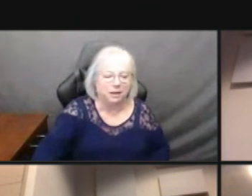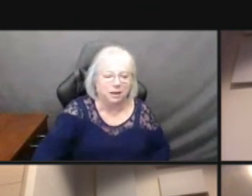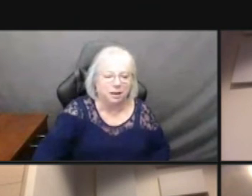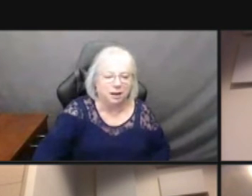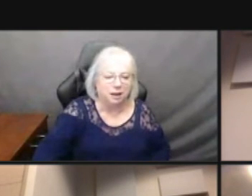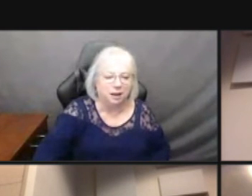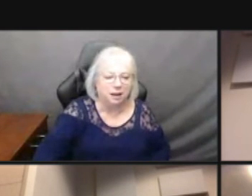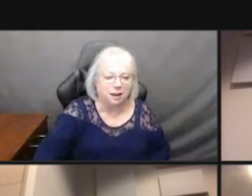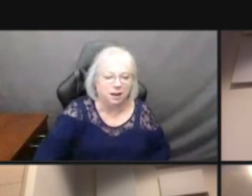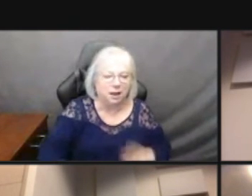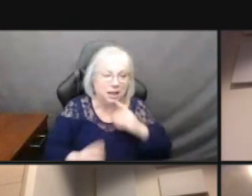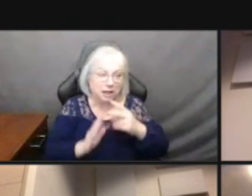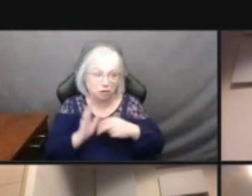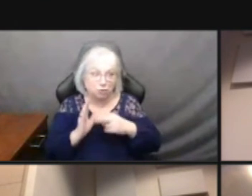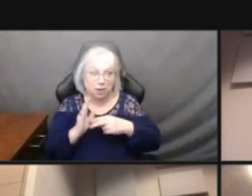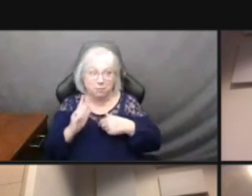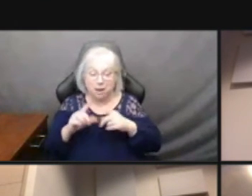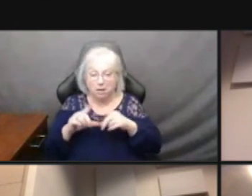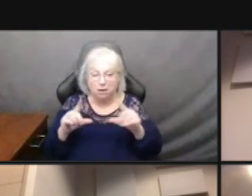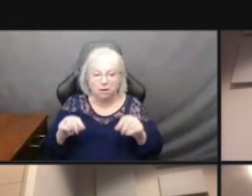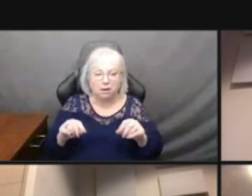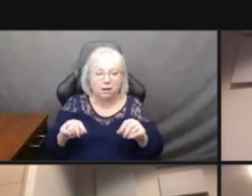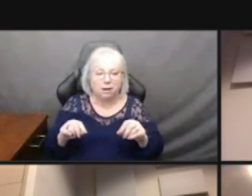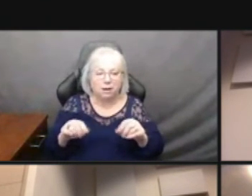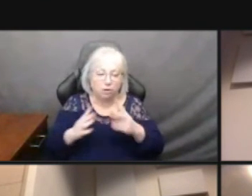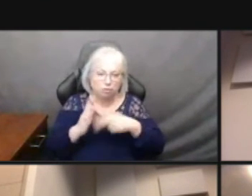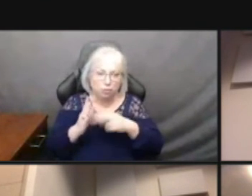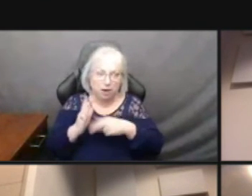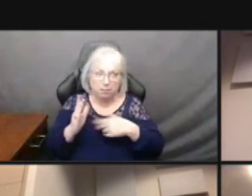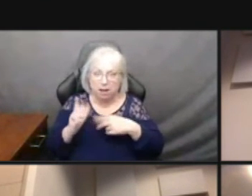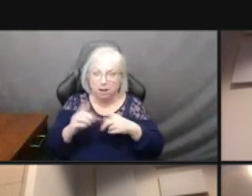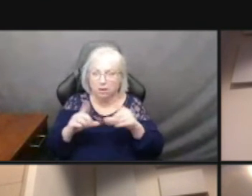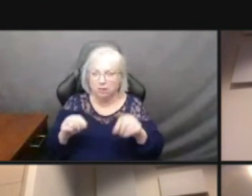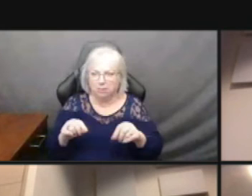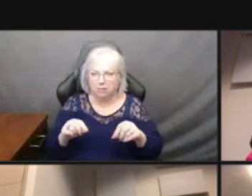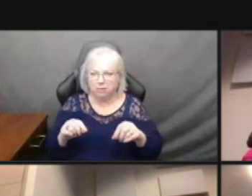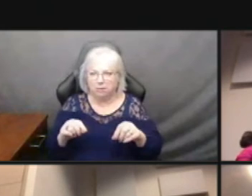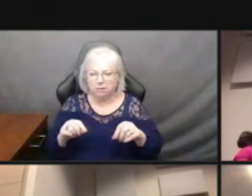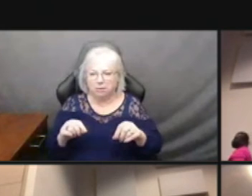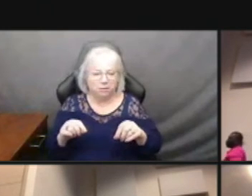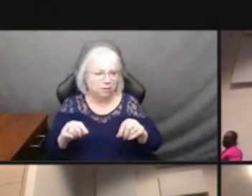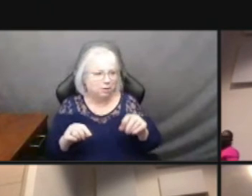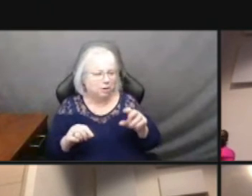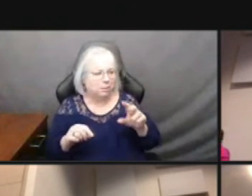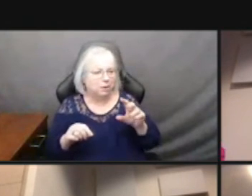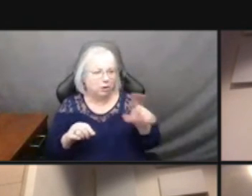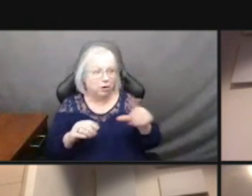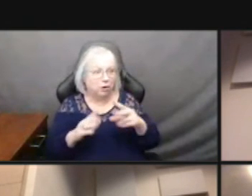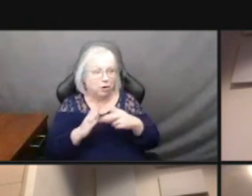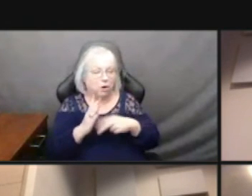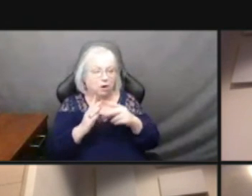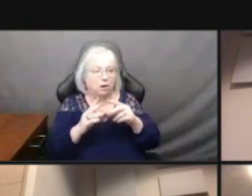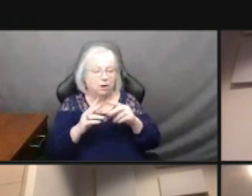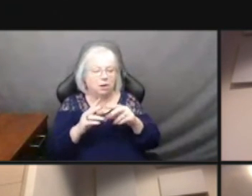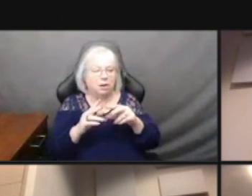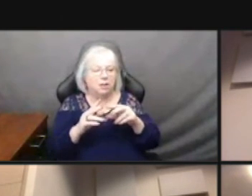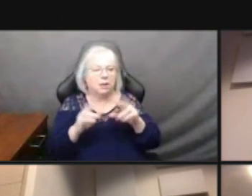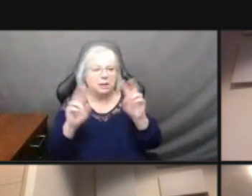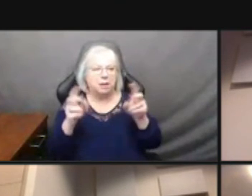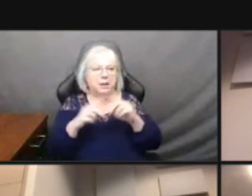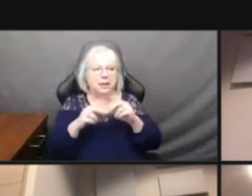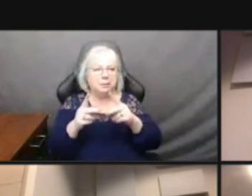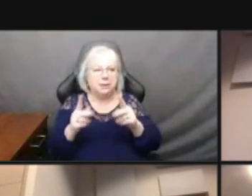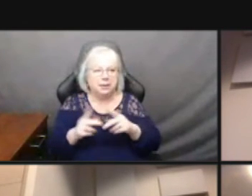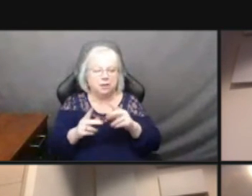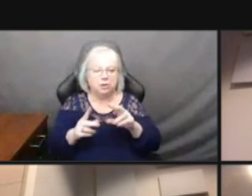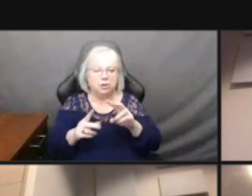Did you read my card? Did you read my card? Your card, the topic is Position Ward 1. Is that good